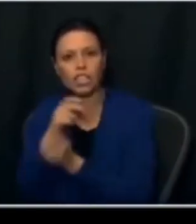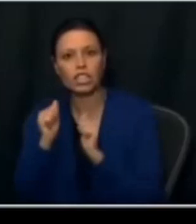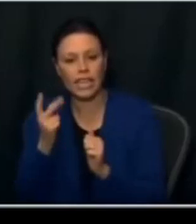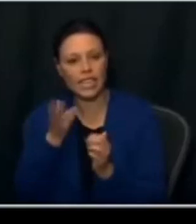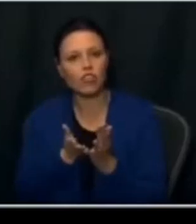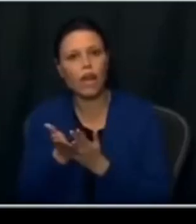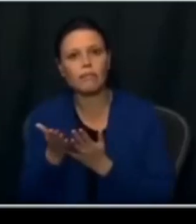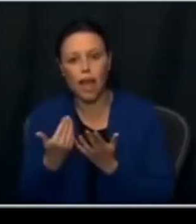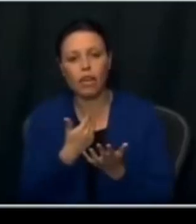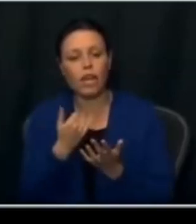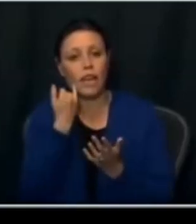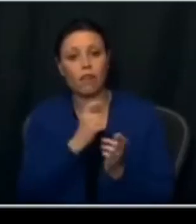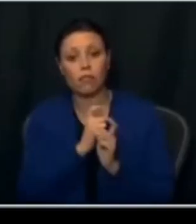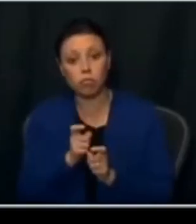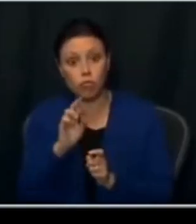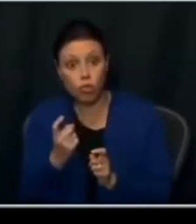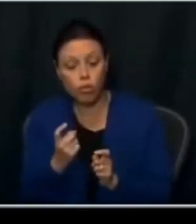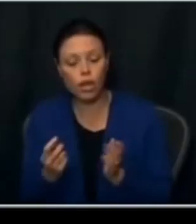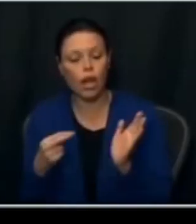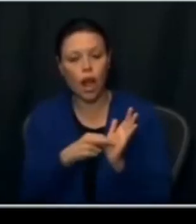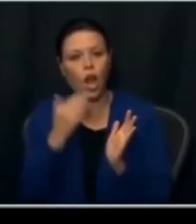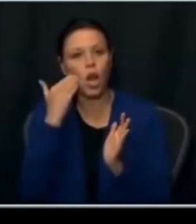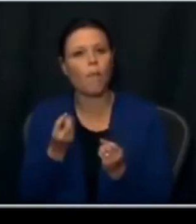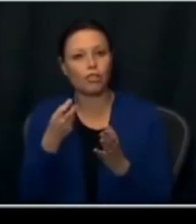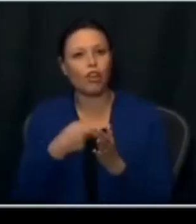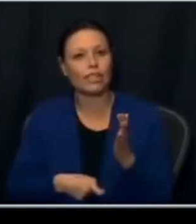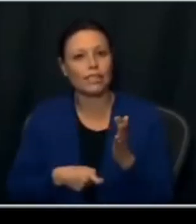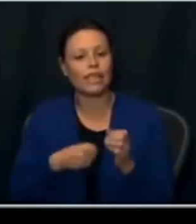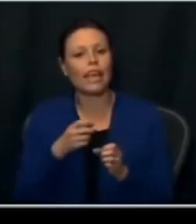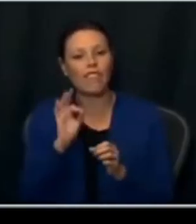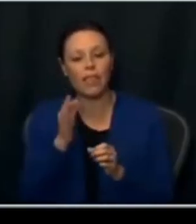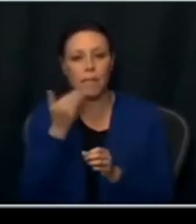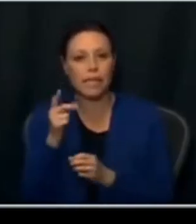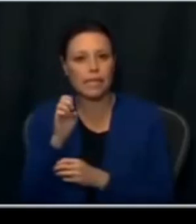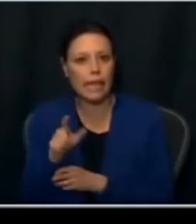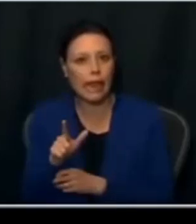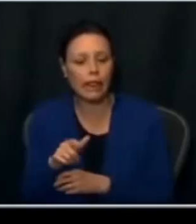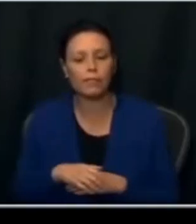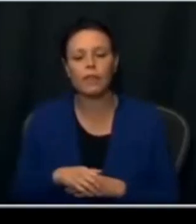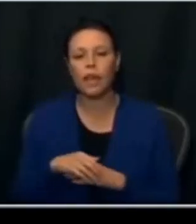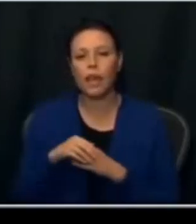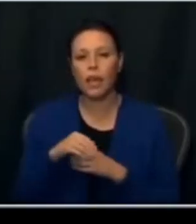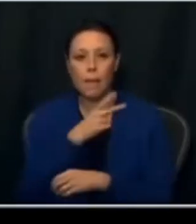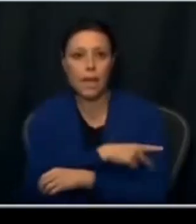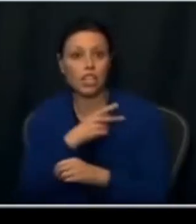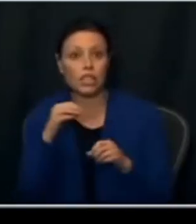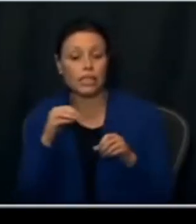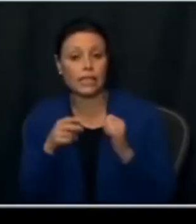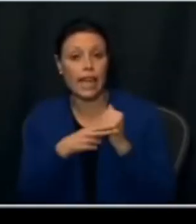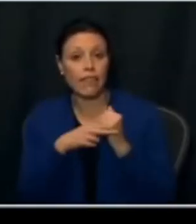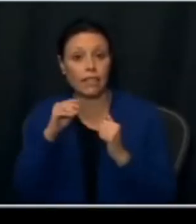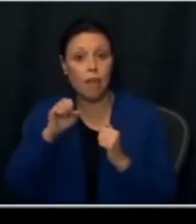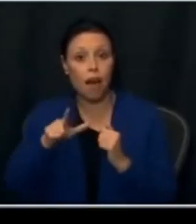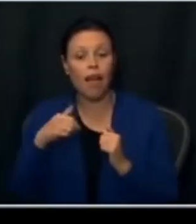when drugs are prescribed so that patients can get the best deal. The President's senior savings model has our Medicare beneficiaries cheering